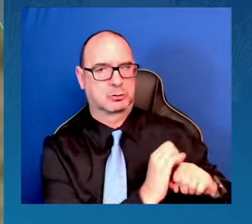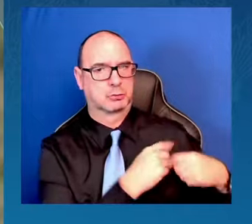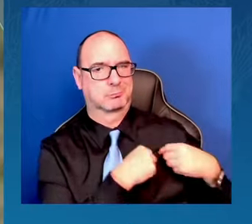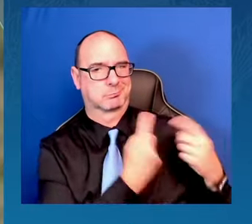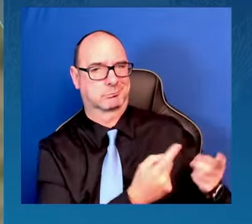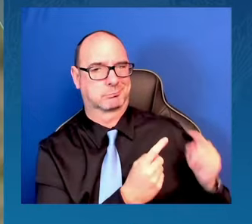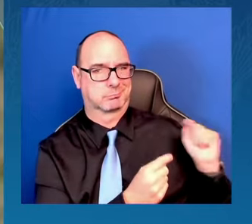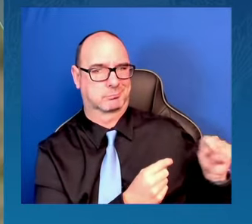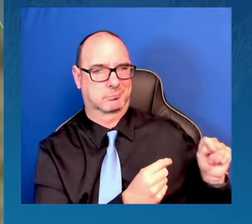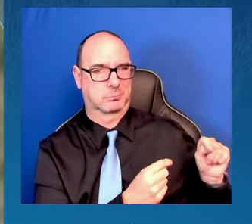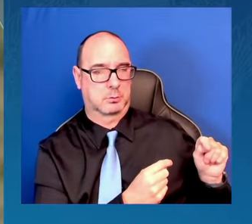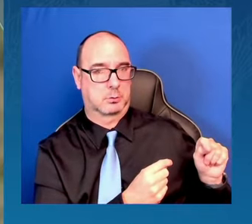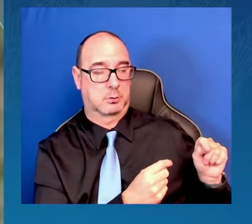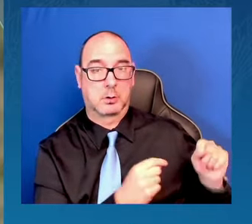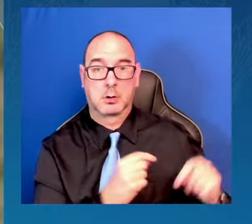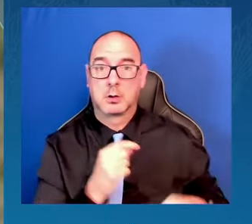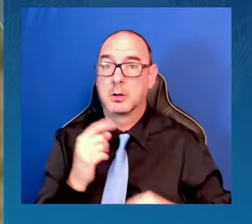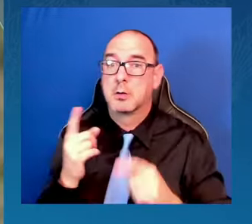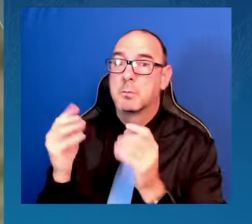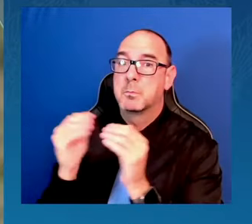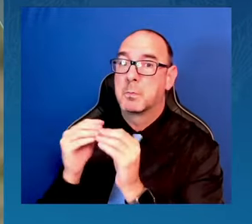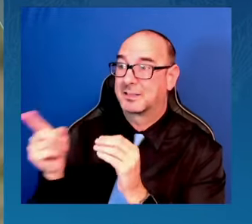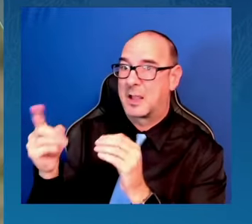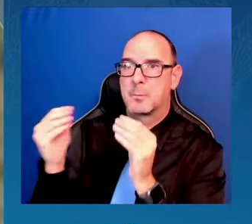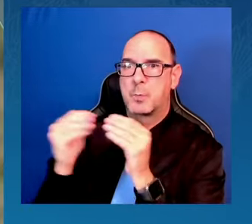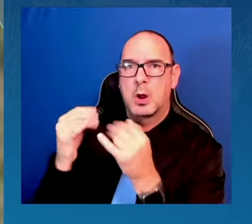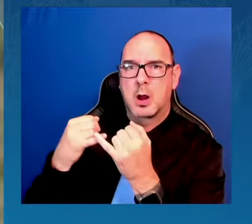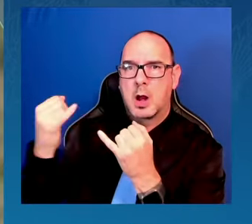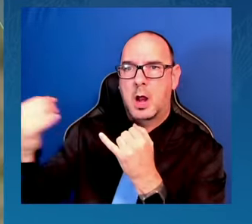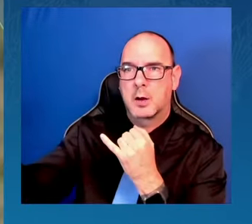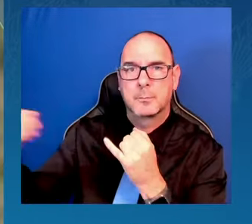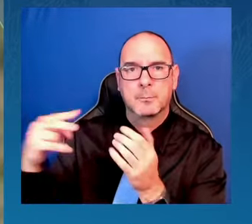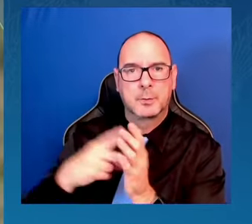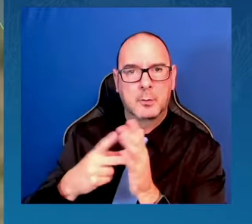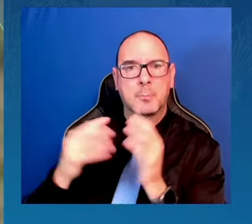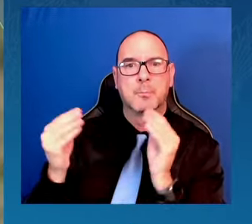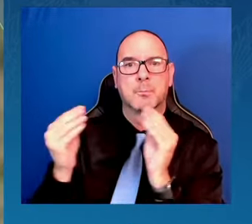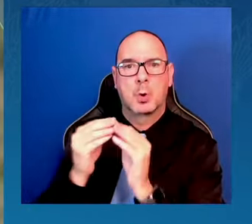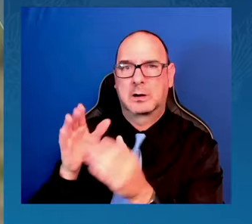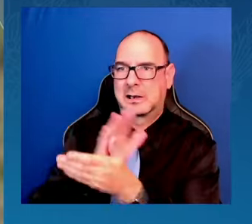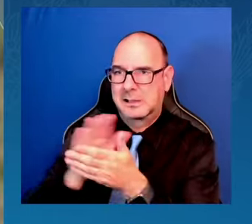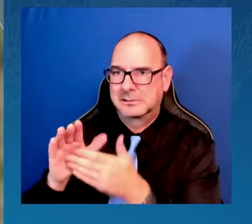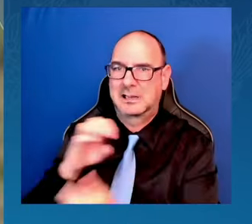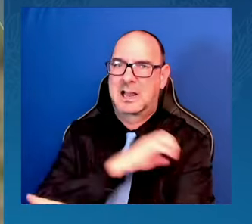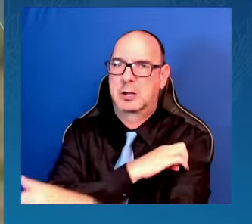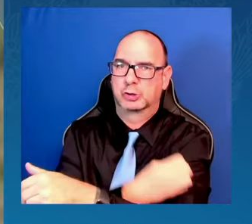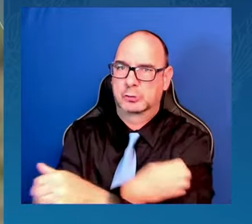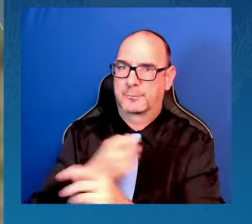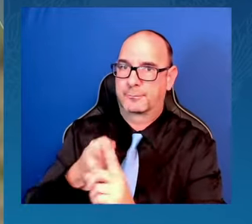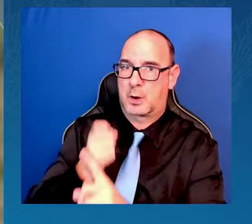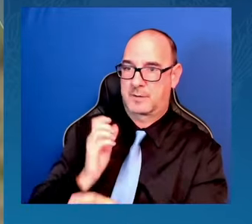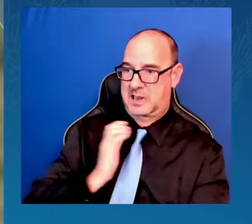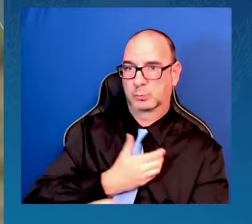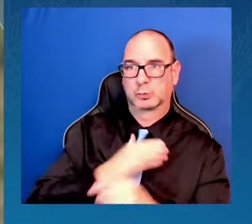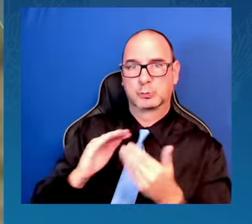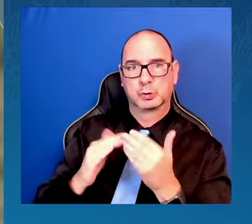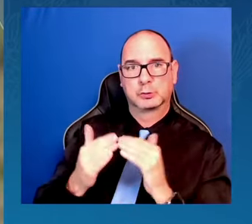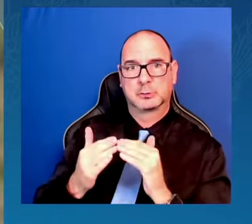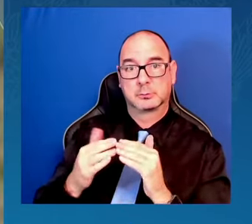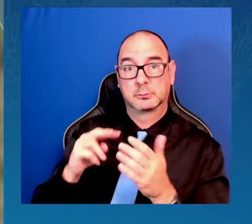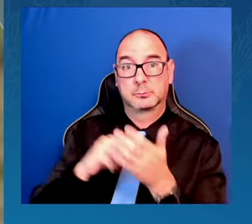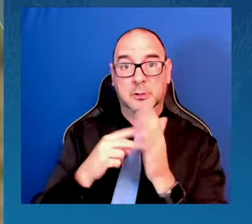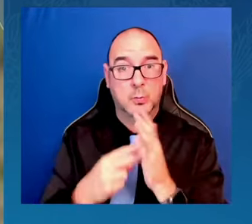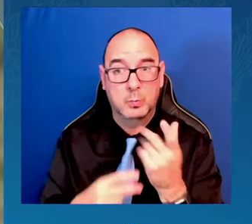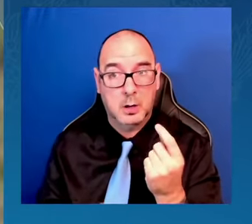transmission lines means more clean energy for our communities. And that means more money in